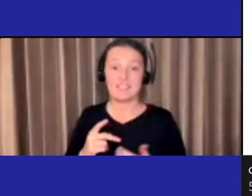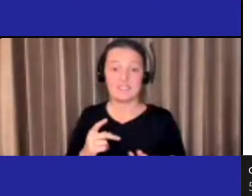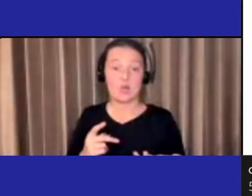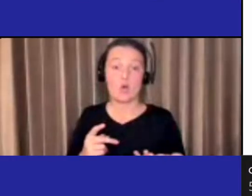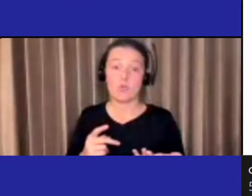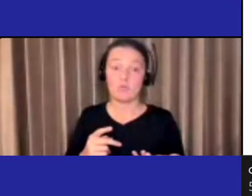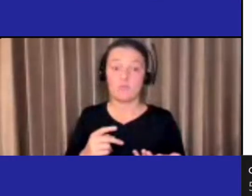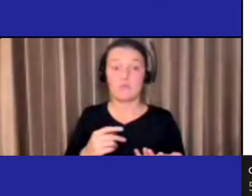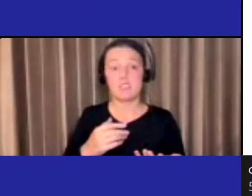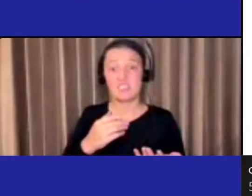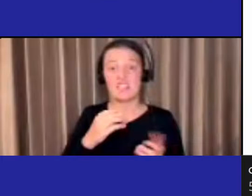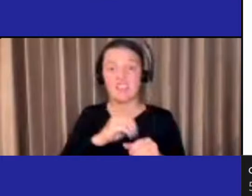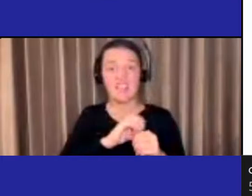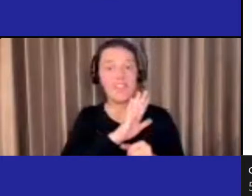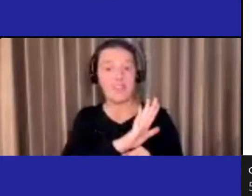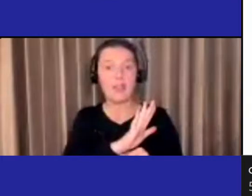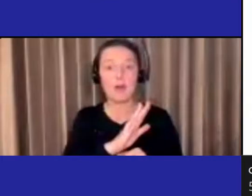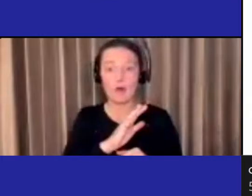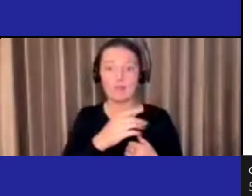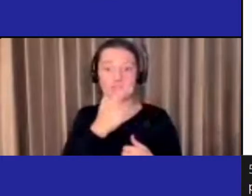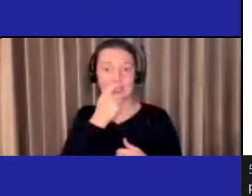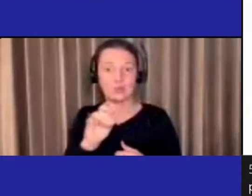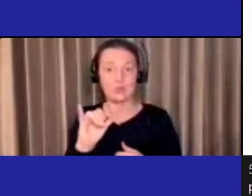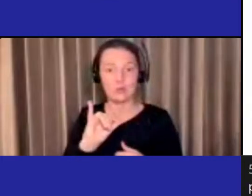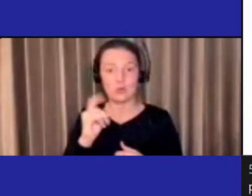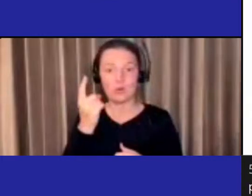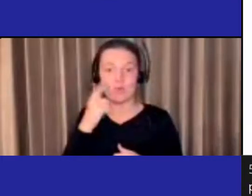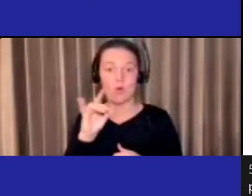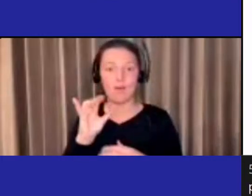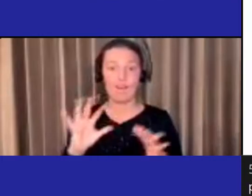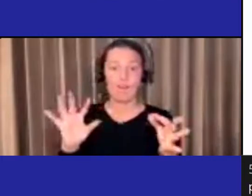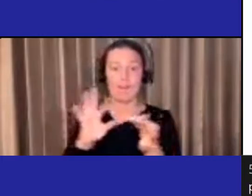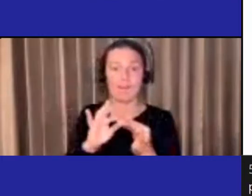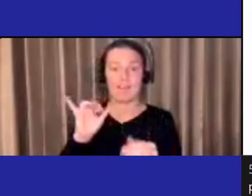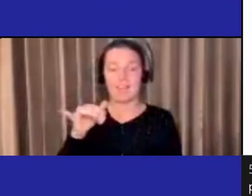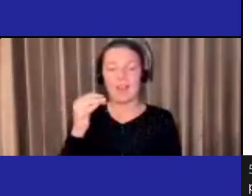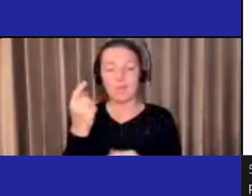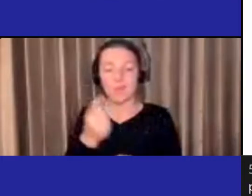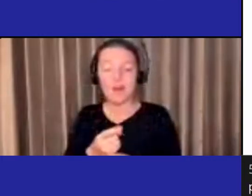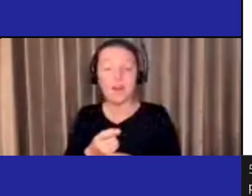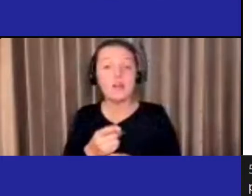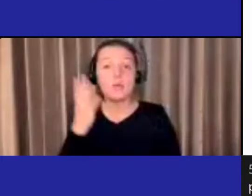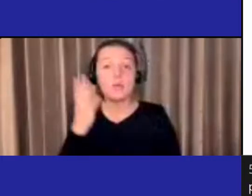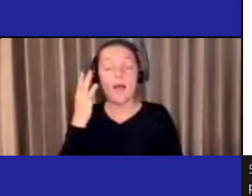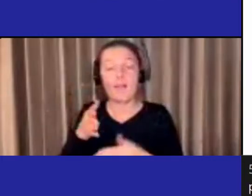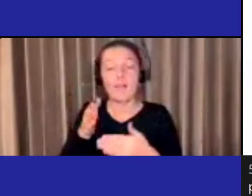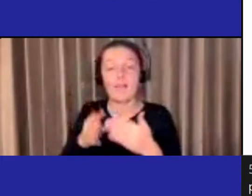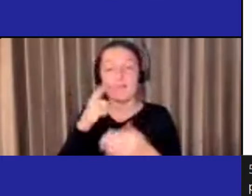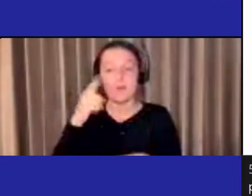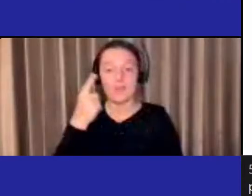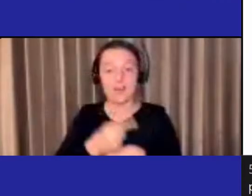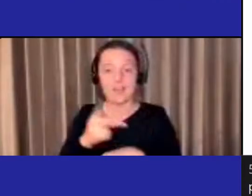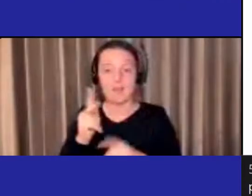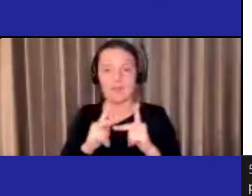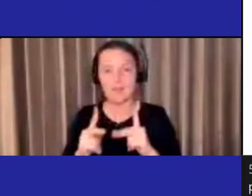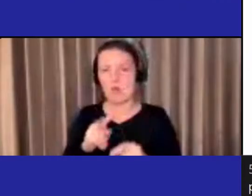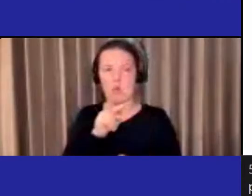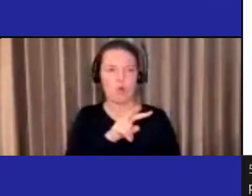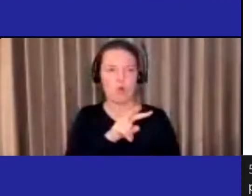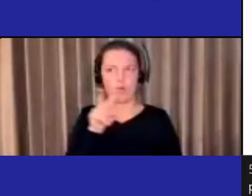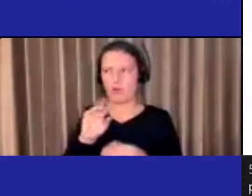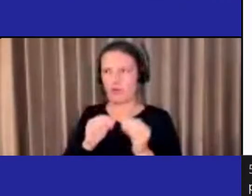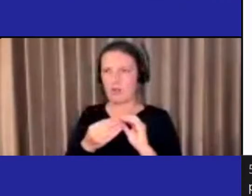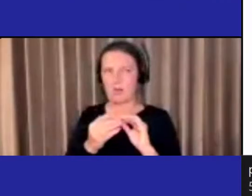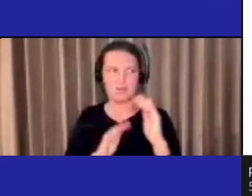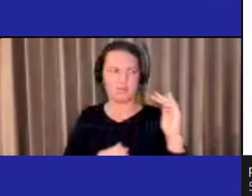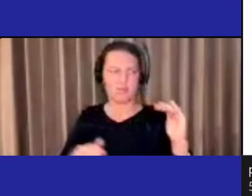day, people look and say, well, but, this is so disproportionate, and doesn't look